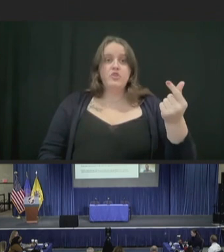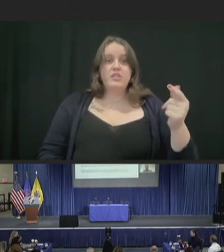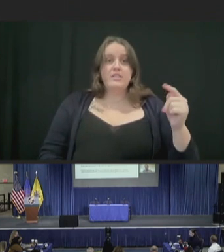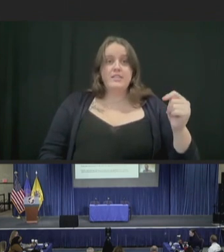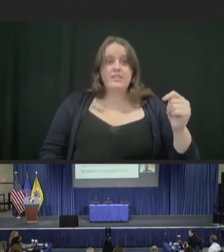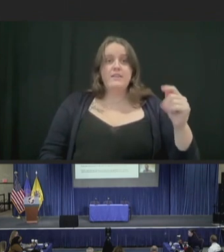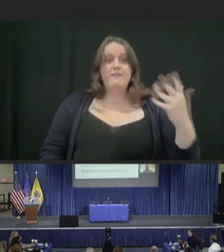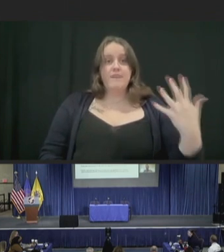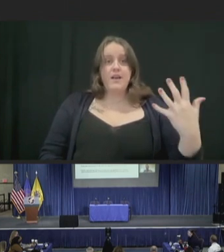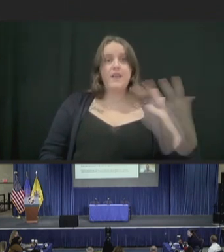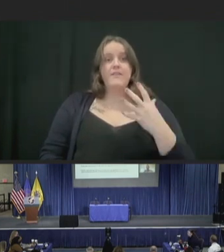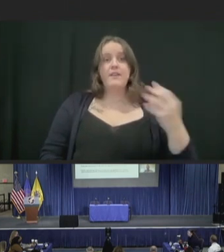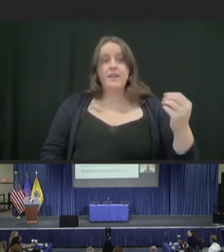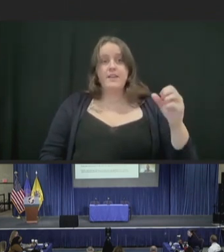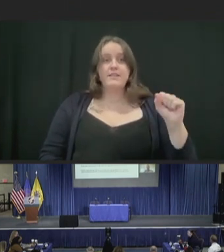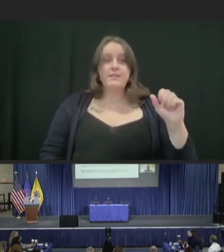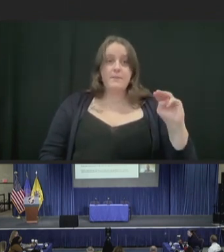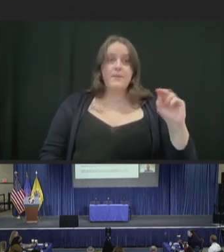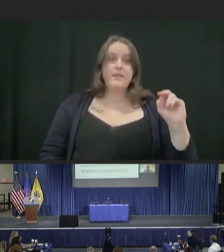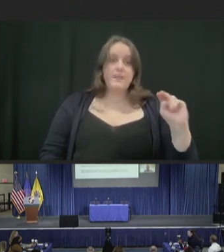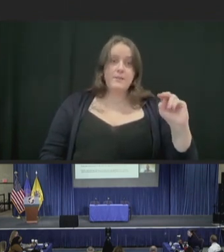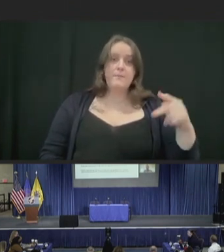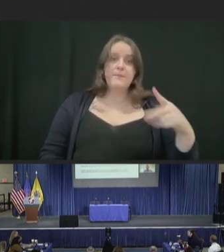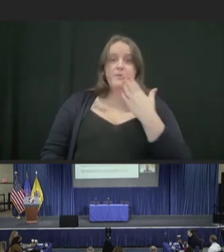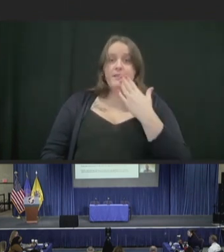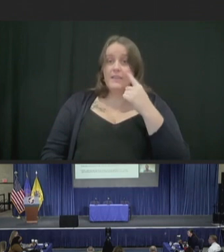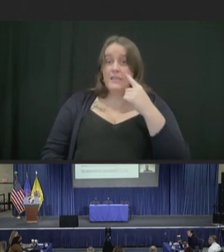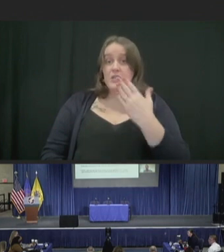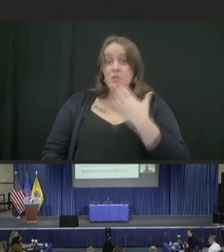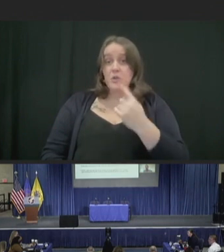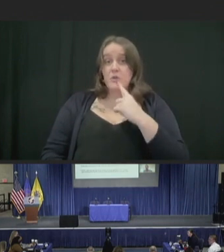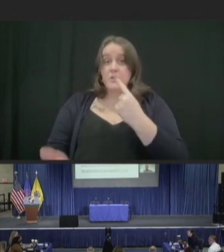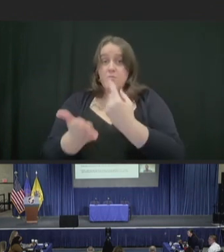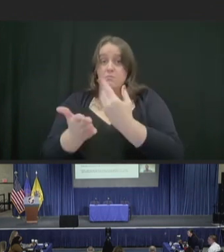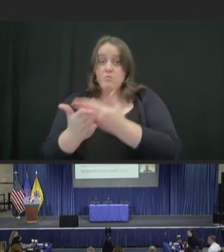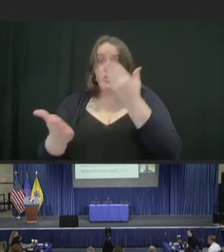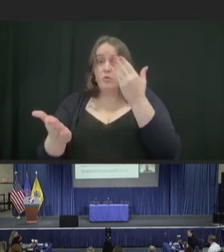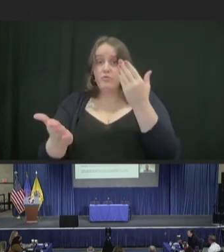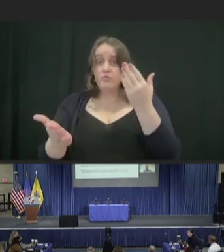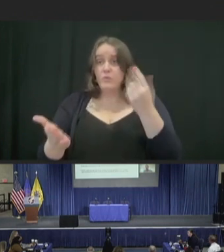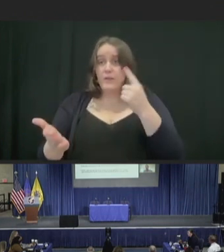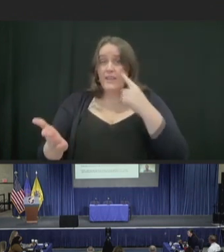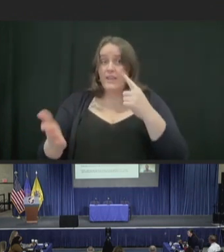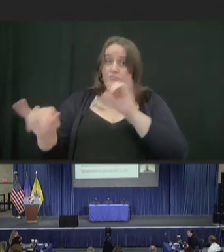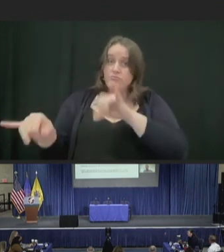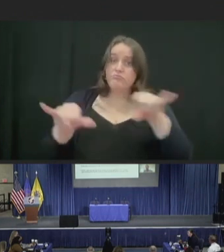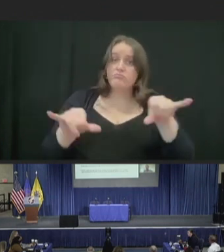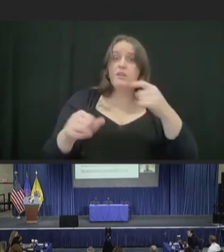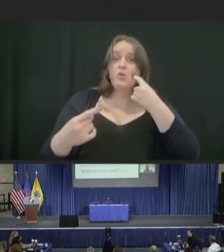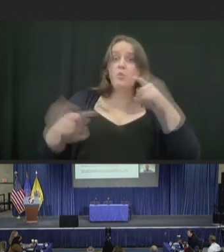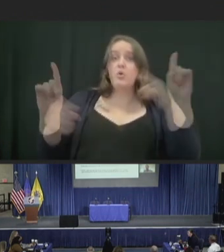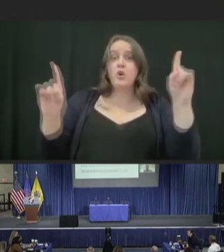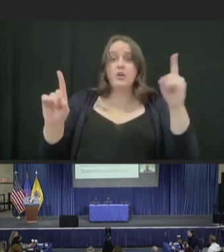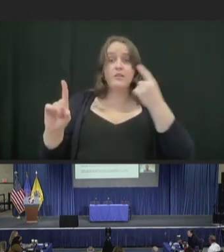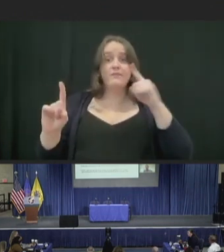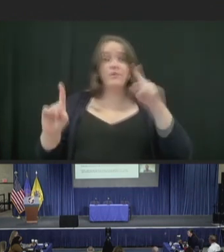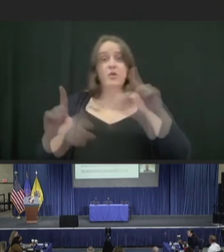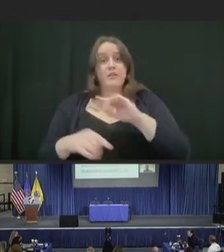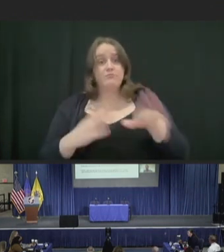HCDR3 dependent antibodies. And so based on this, we think this should work for essentially any antibody